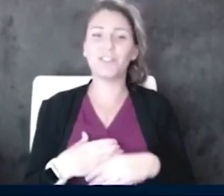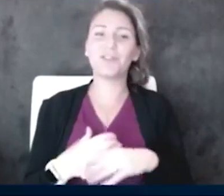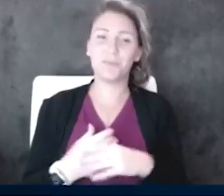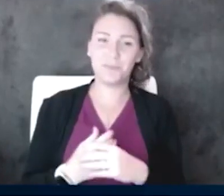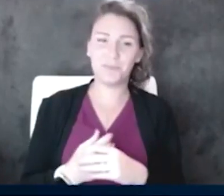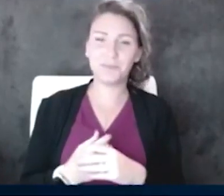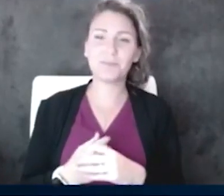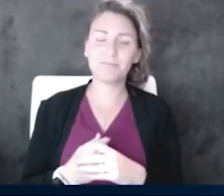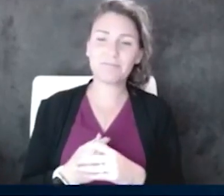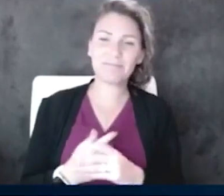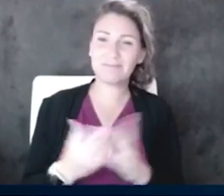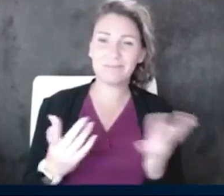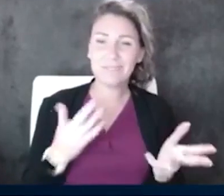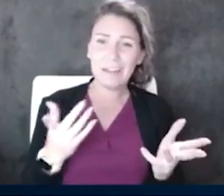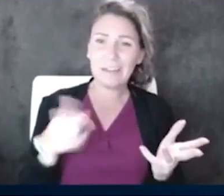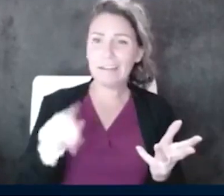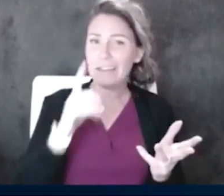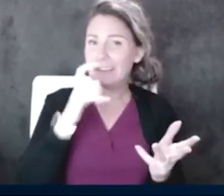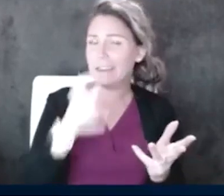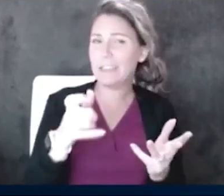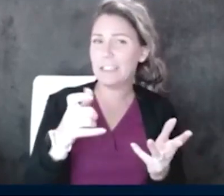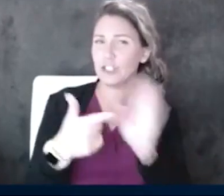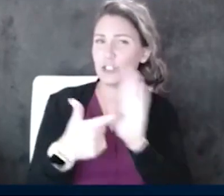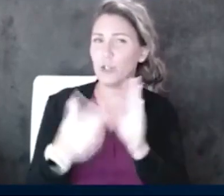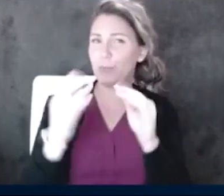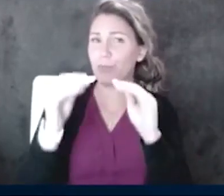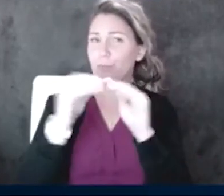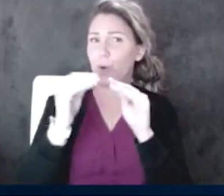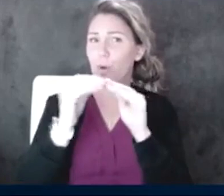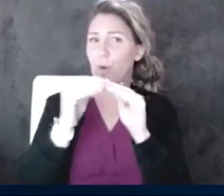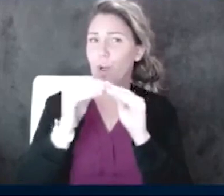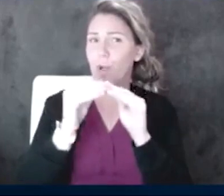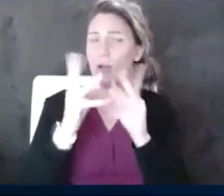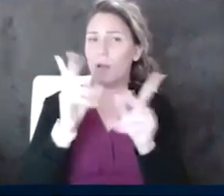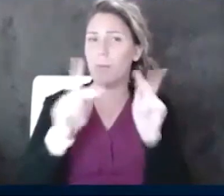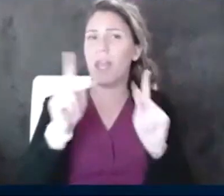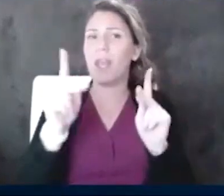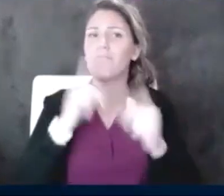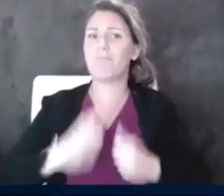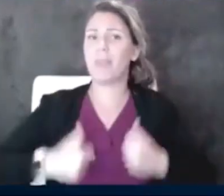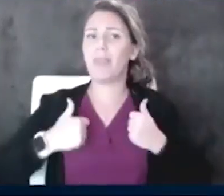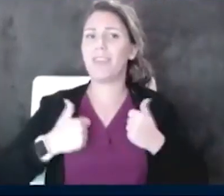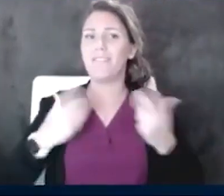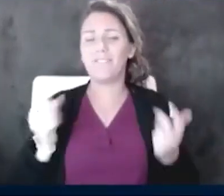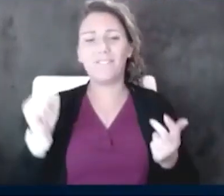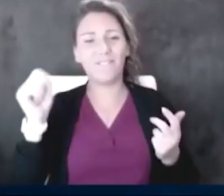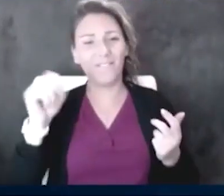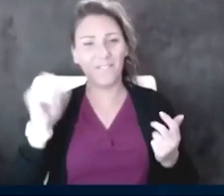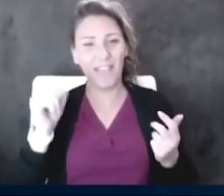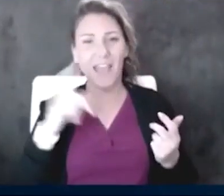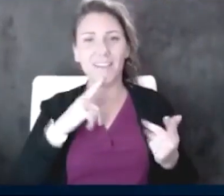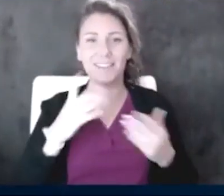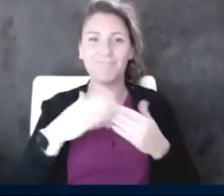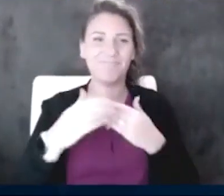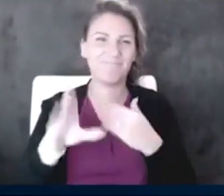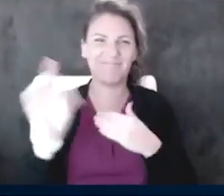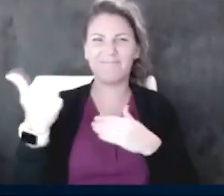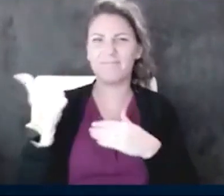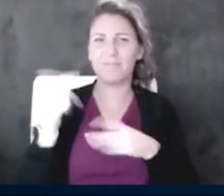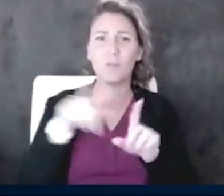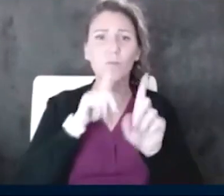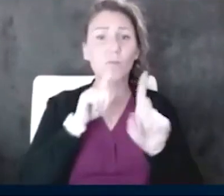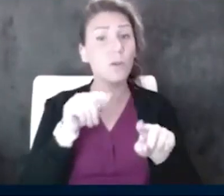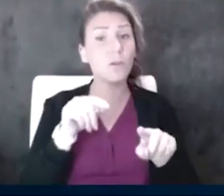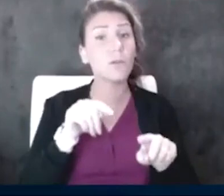counties that are shown are the more popular. Okay, we always get that question when you pop that map up. It's very telling. It's just how Nebraska reports, so anyway. Do we have some reporter questions on the